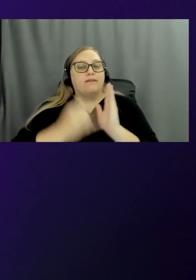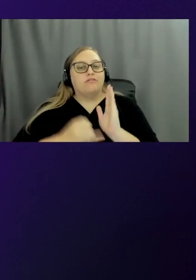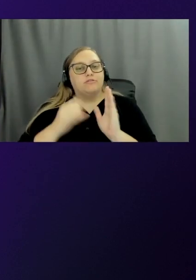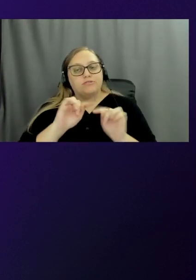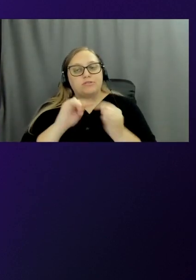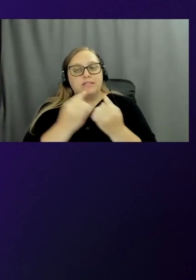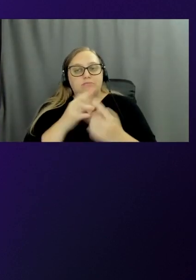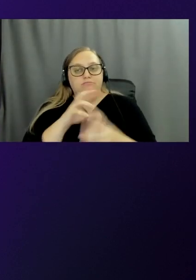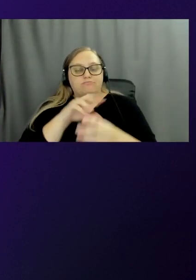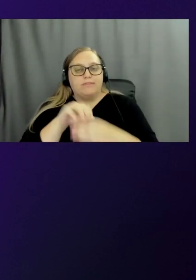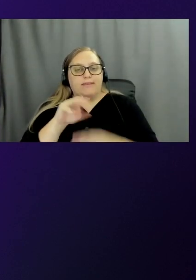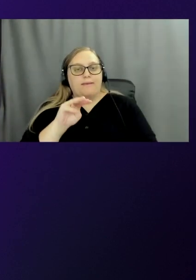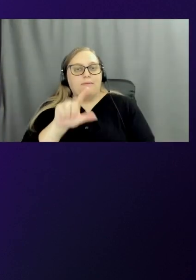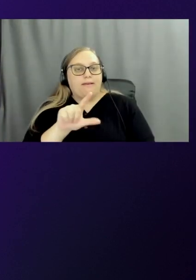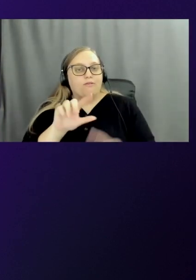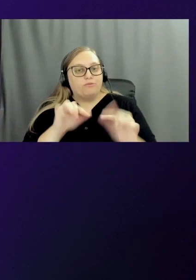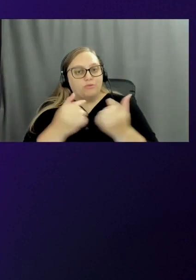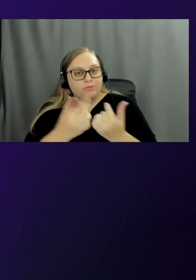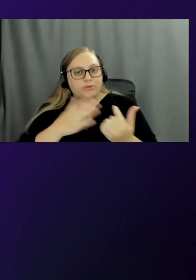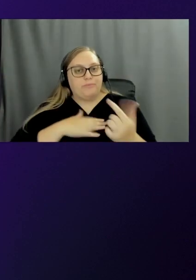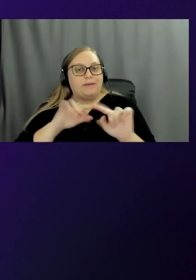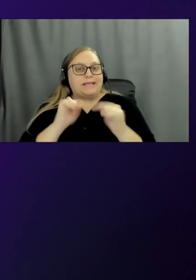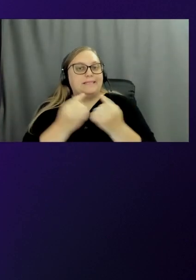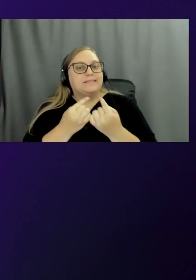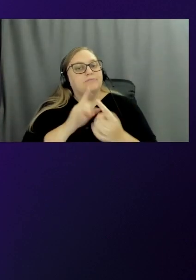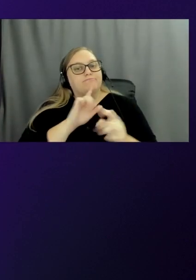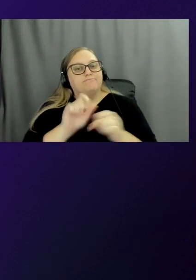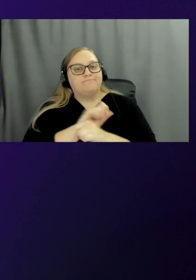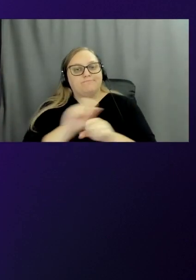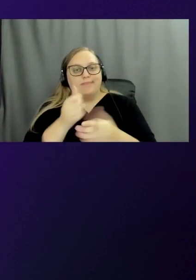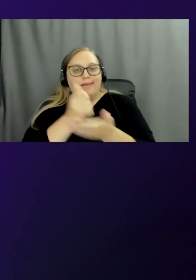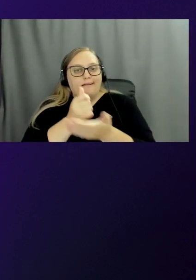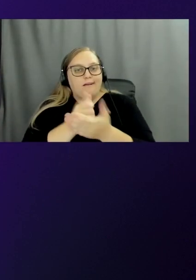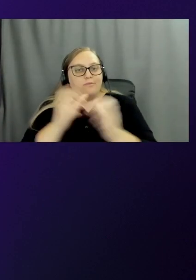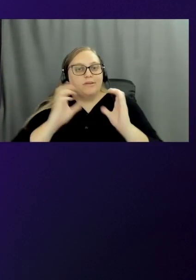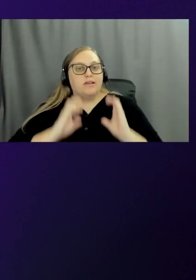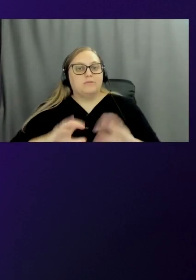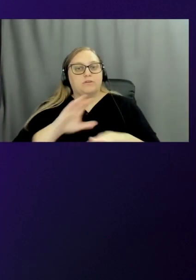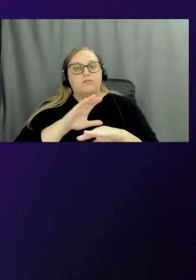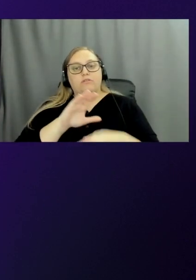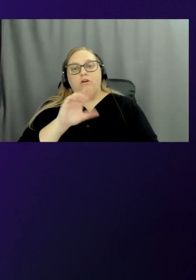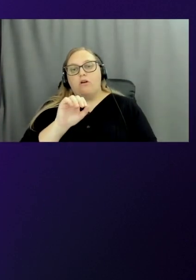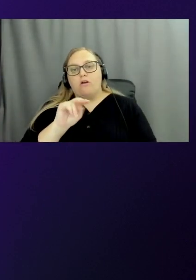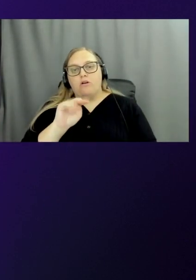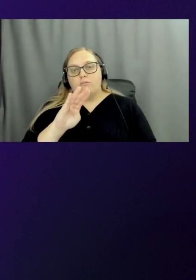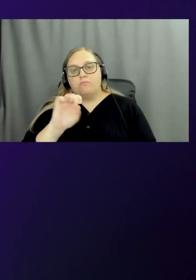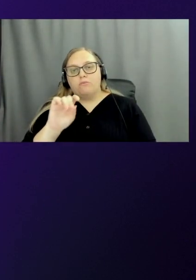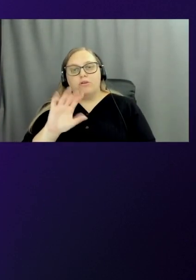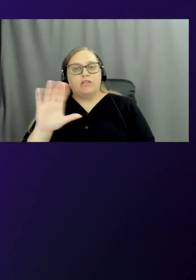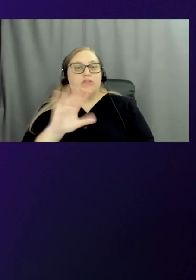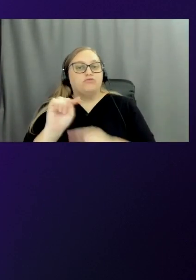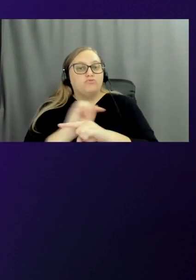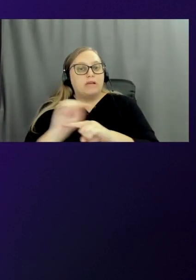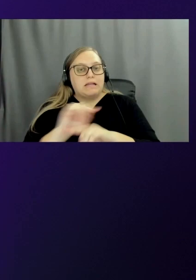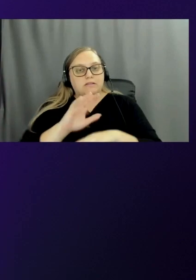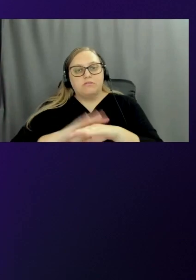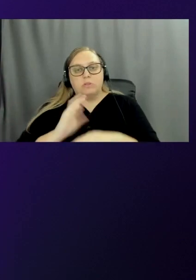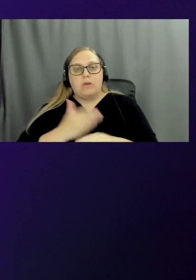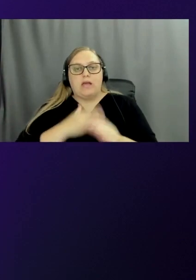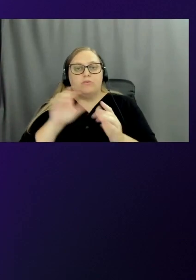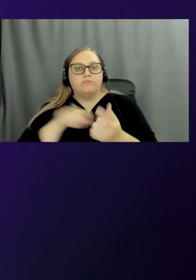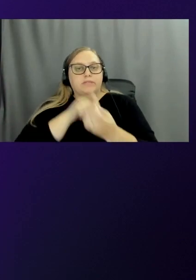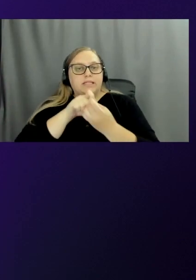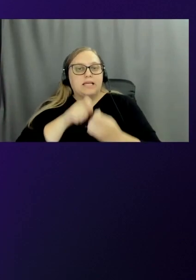ML group. So my team essentially help customers onboard their training or inference workloads onto our custom-made silicon